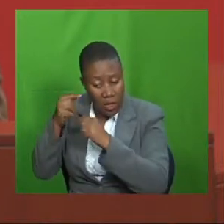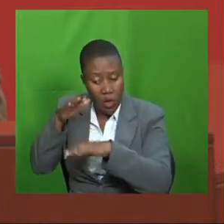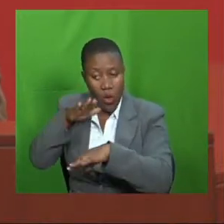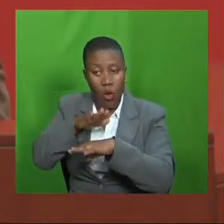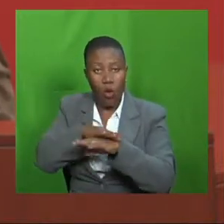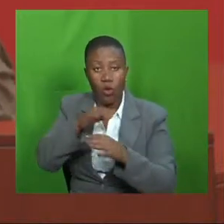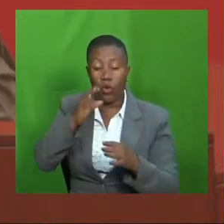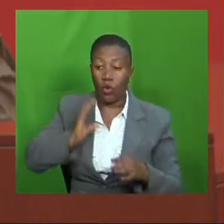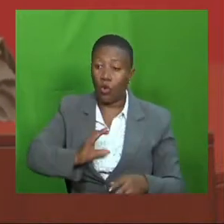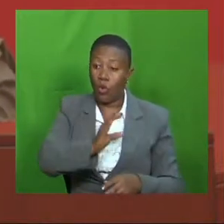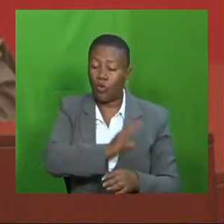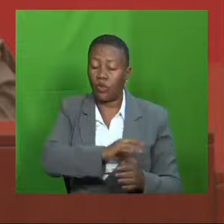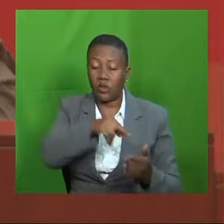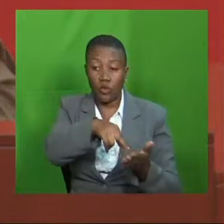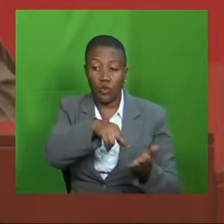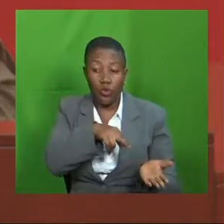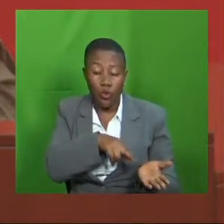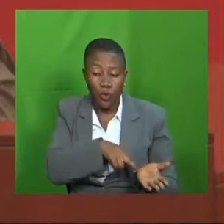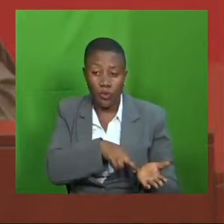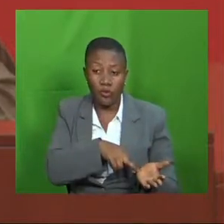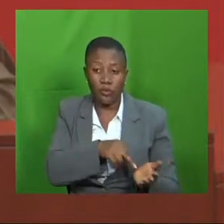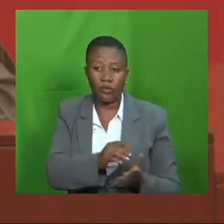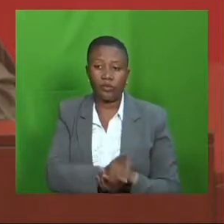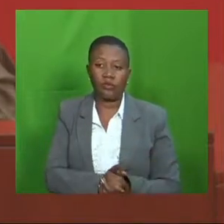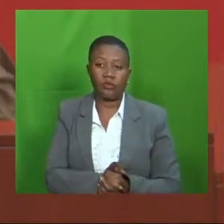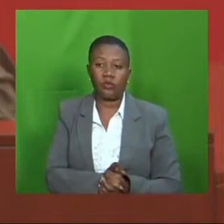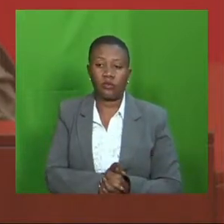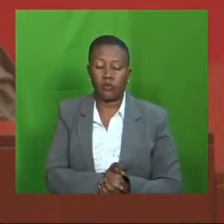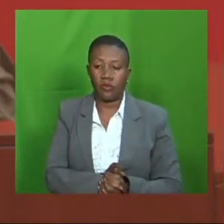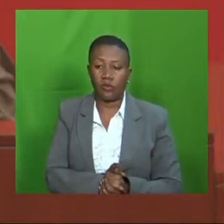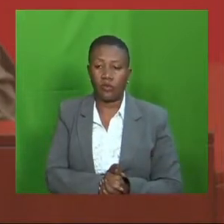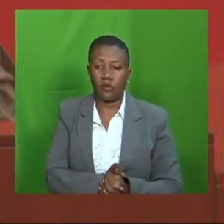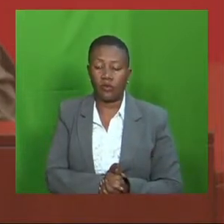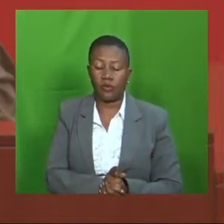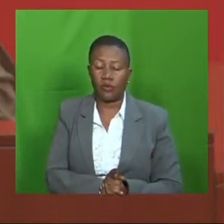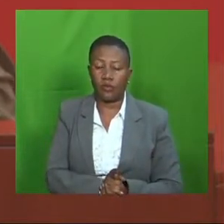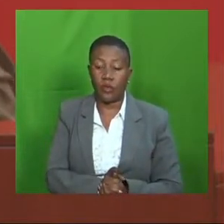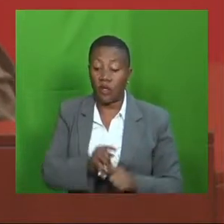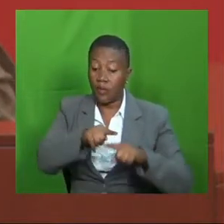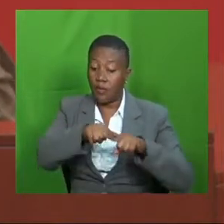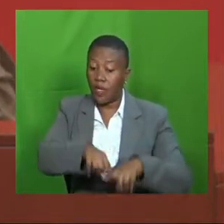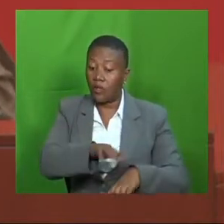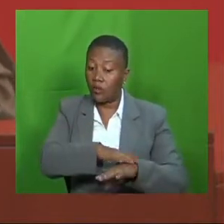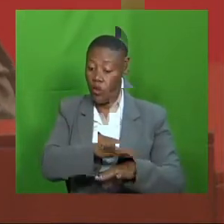recommendations and in respect of the House's proposed action, unquote.